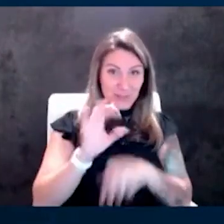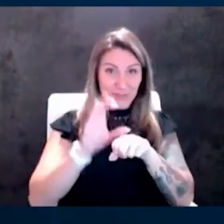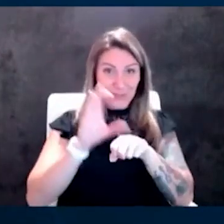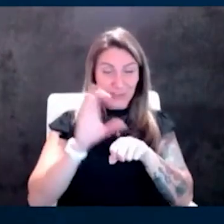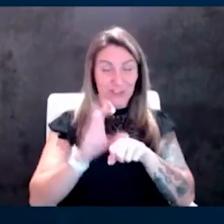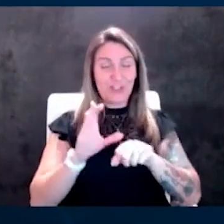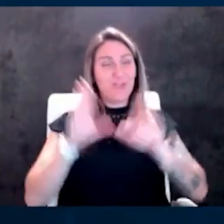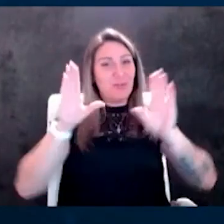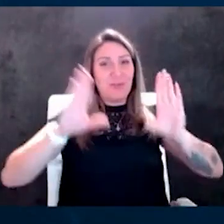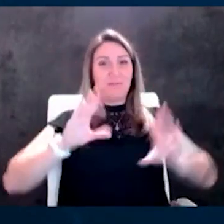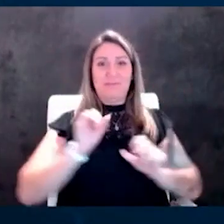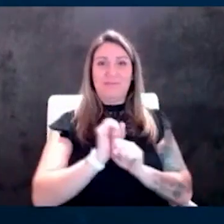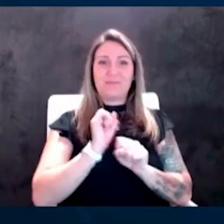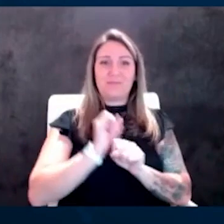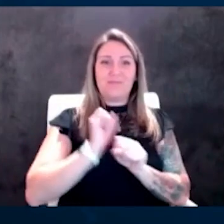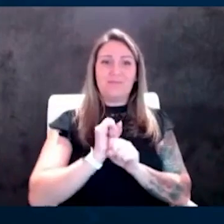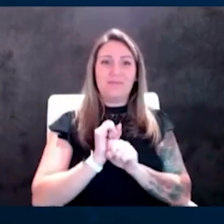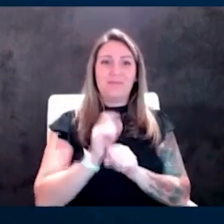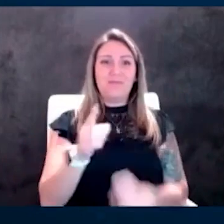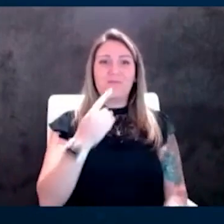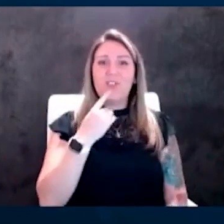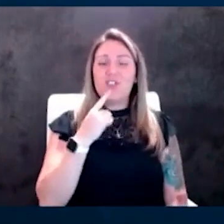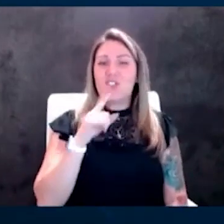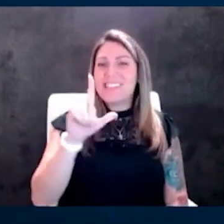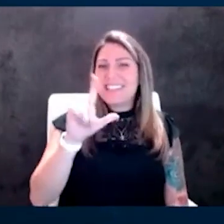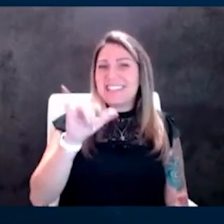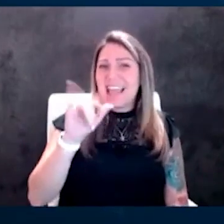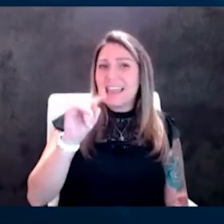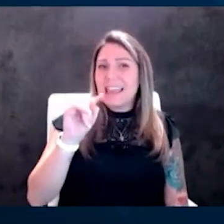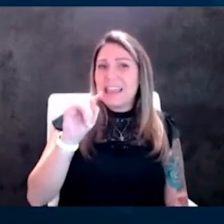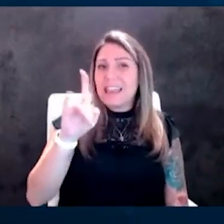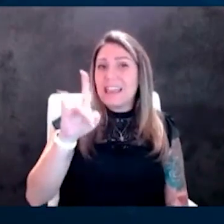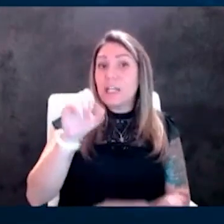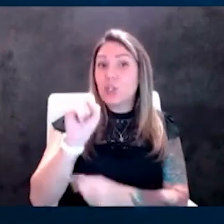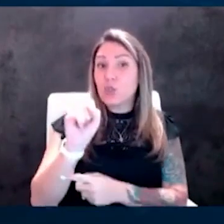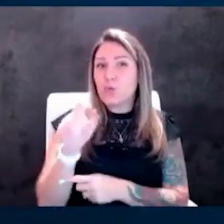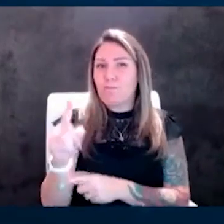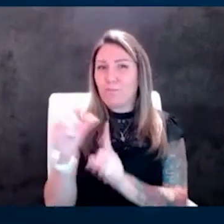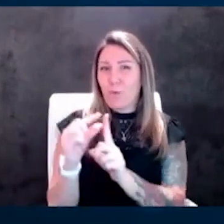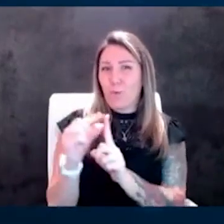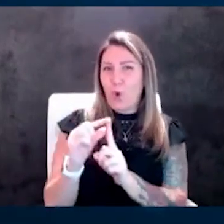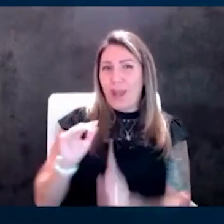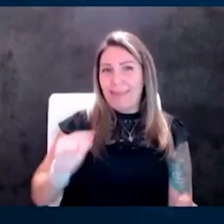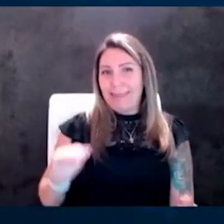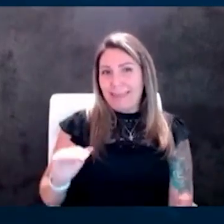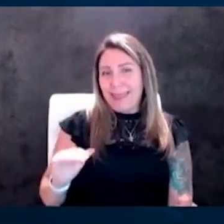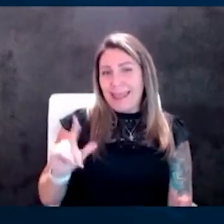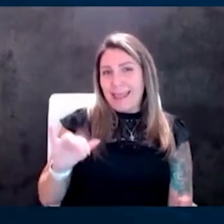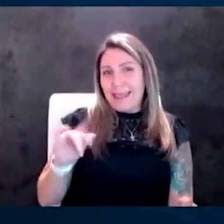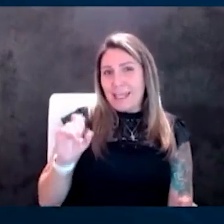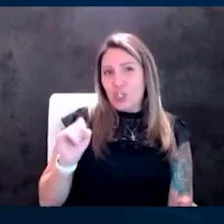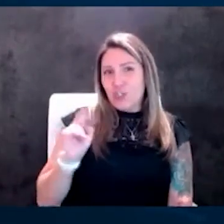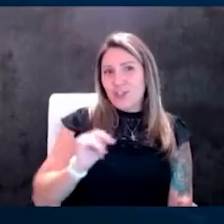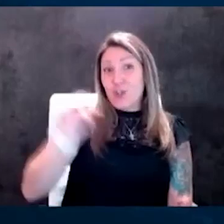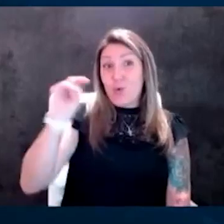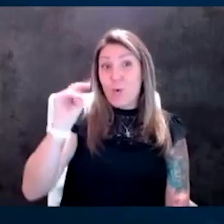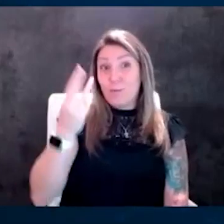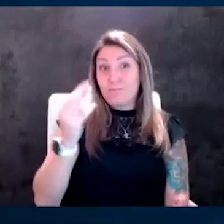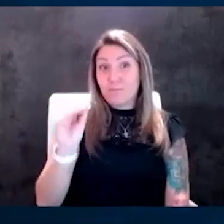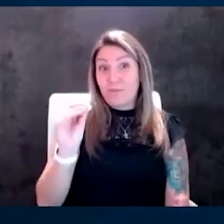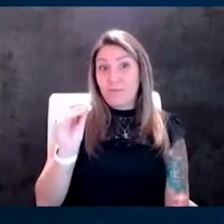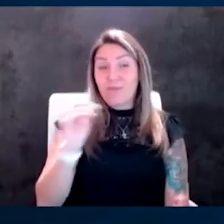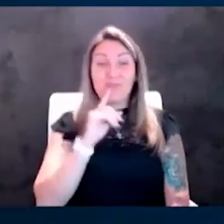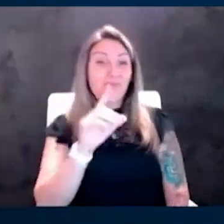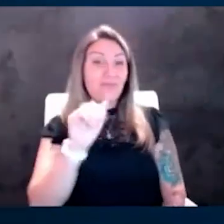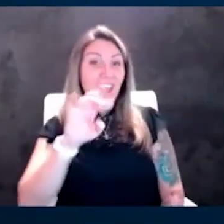and she says littles, and there aren't that many people that say the littles, and I love it, and she's from northern Missouri, so I just thought, Ashley said it too. I